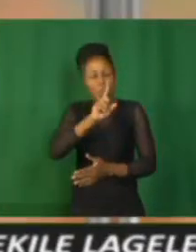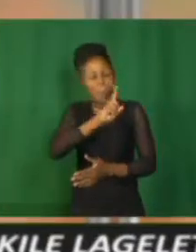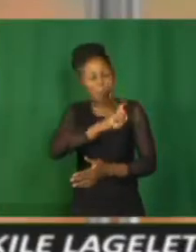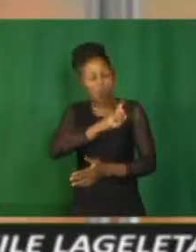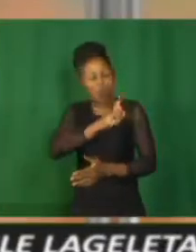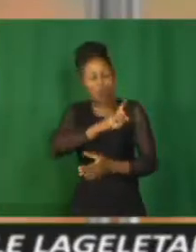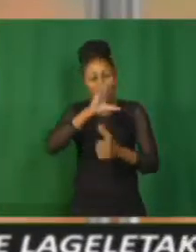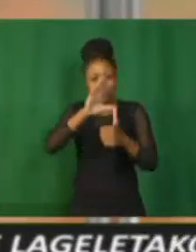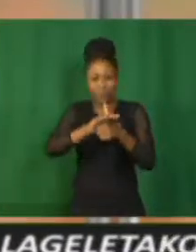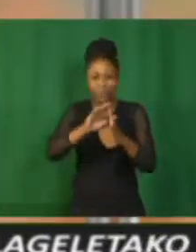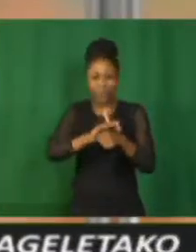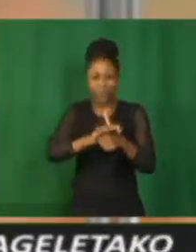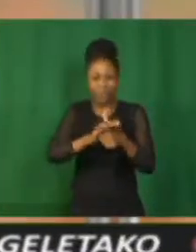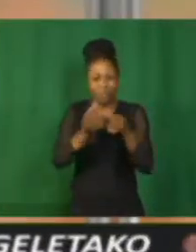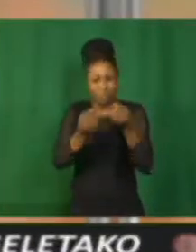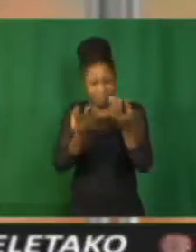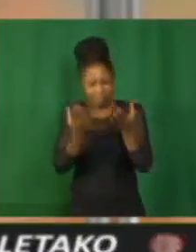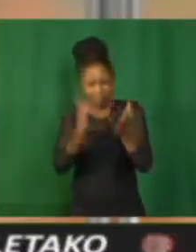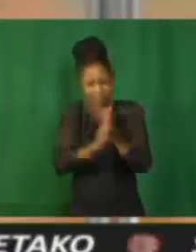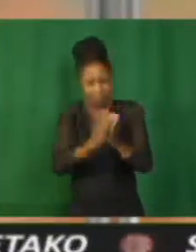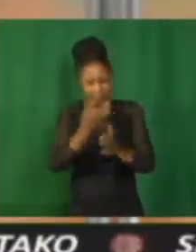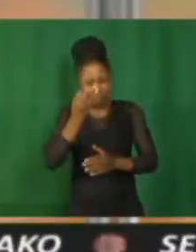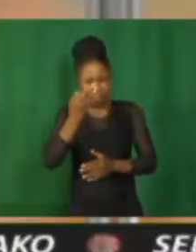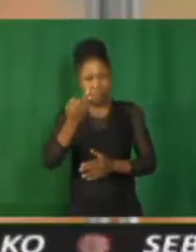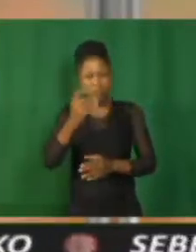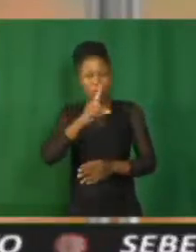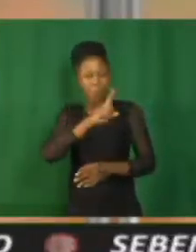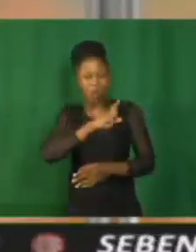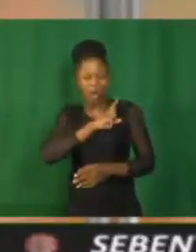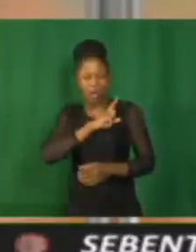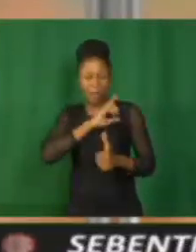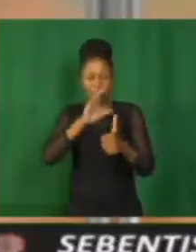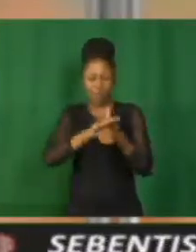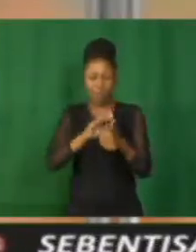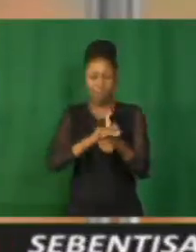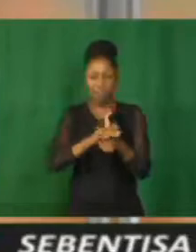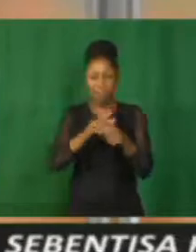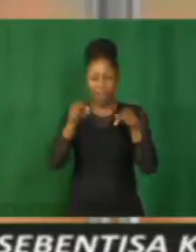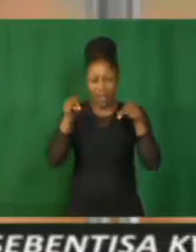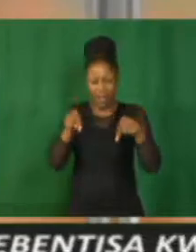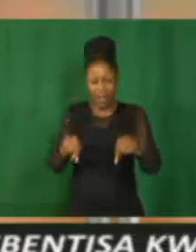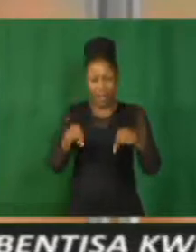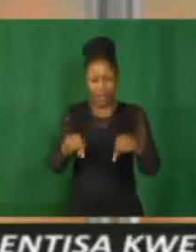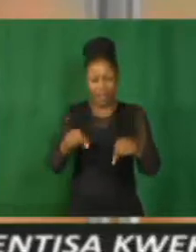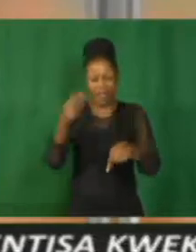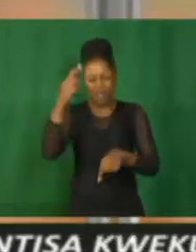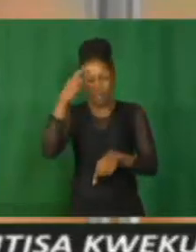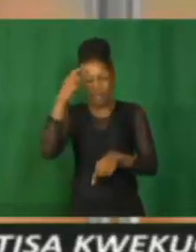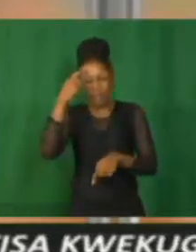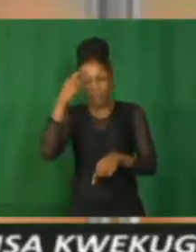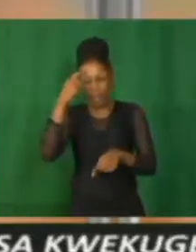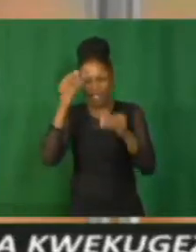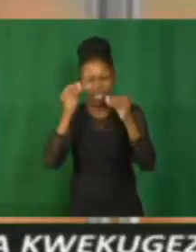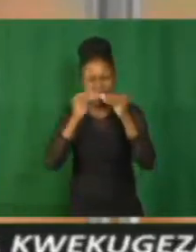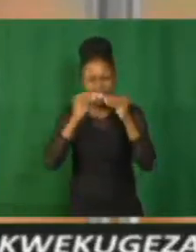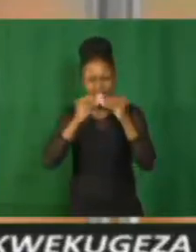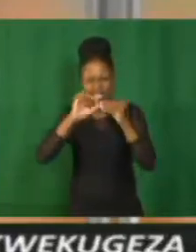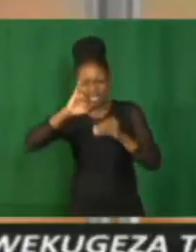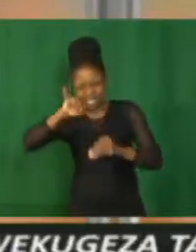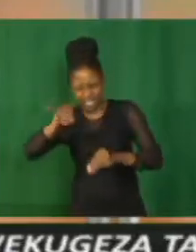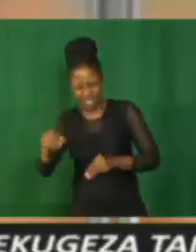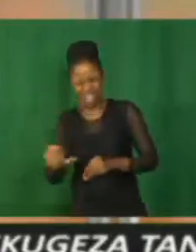in today's session, you will find that Judas Iscariot will kill himself or killed himself.